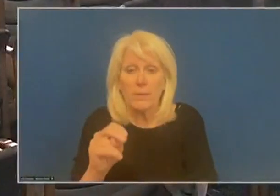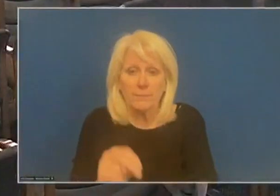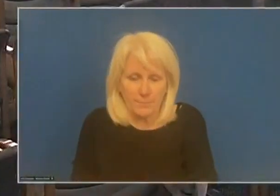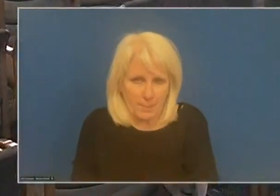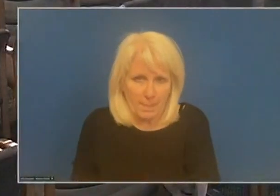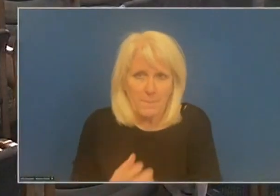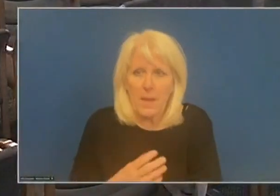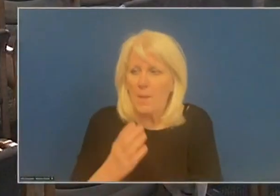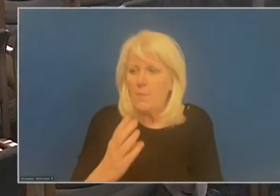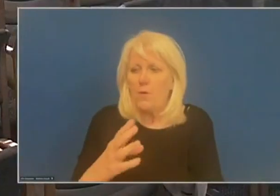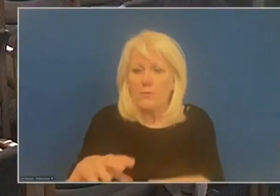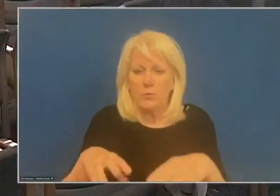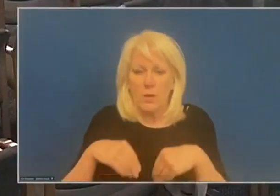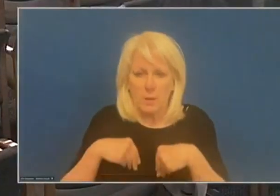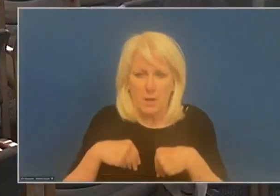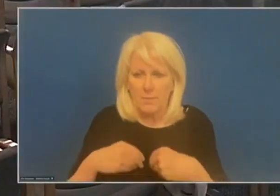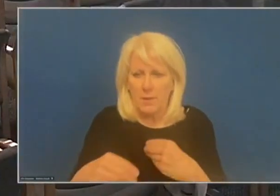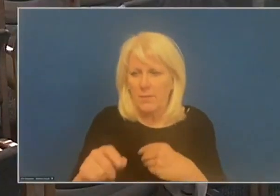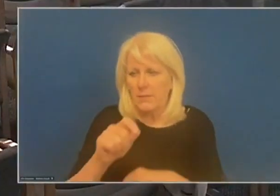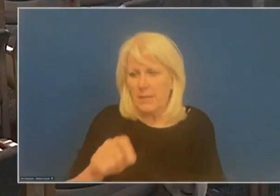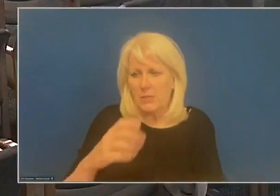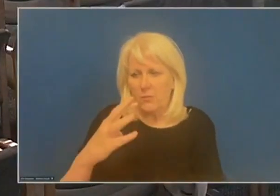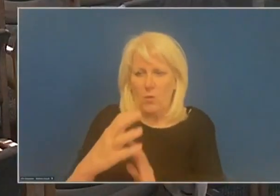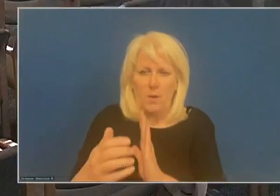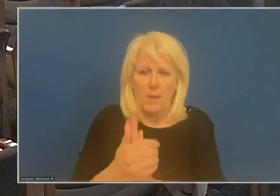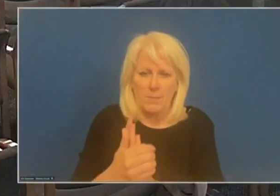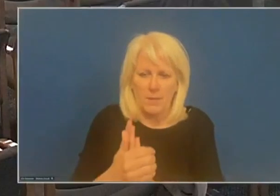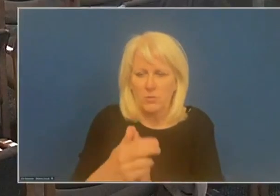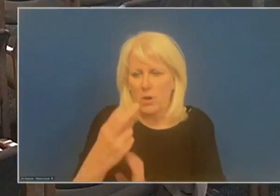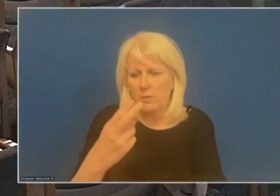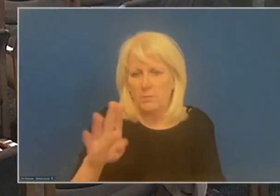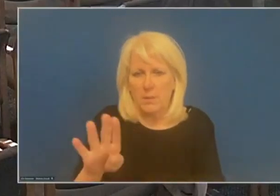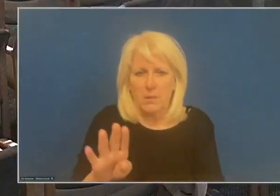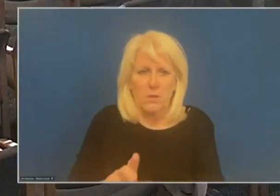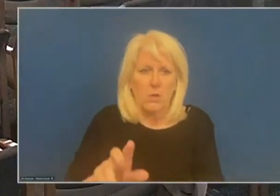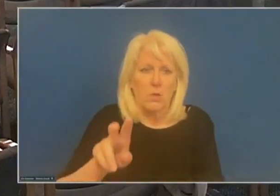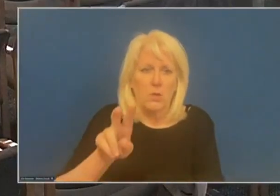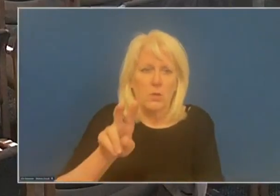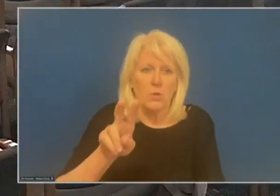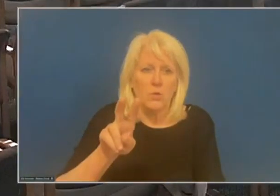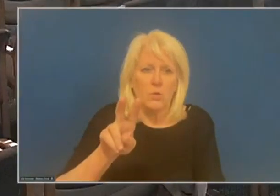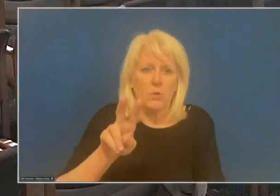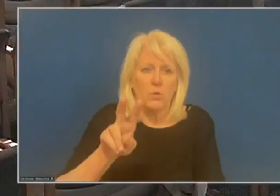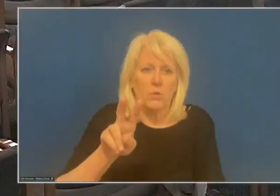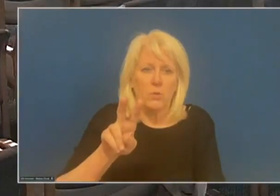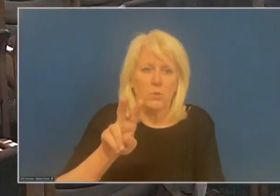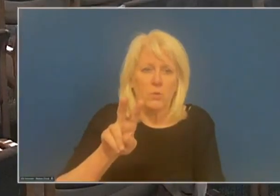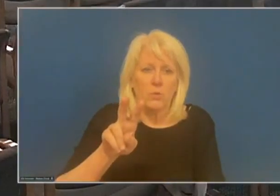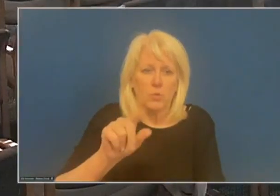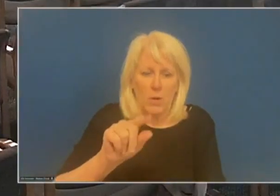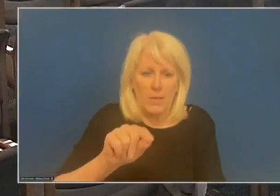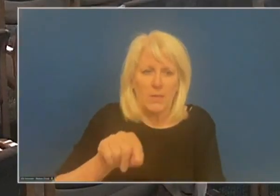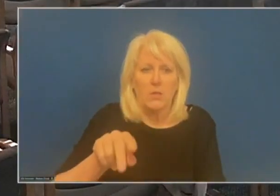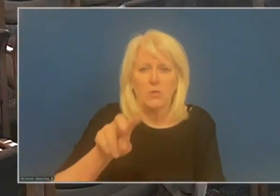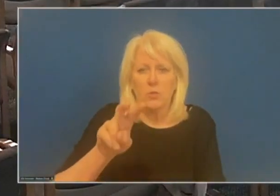to adopt the Dash 4 Amendment to House Bill 2002 dated March 22nd of